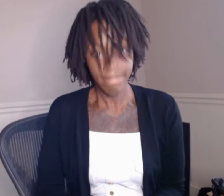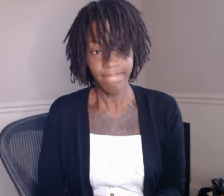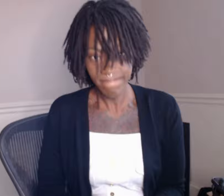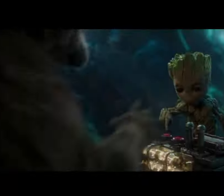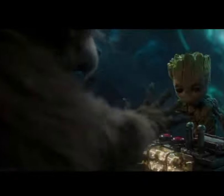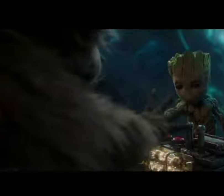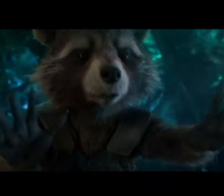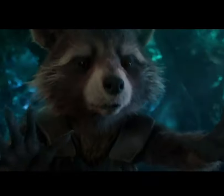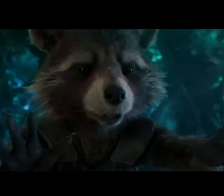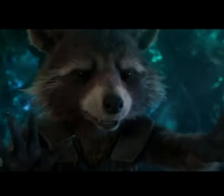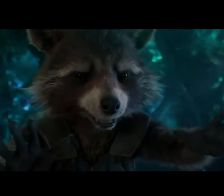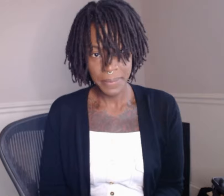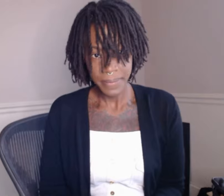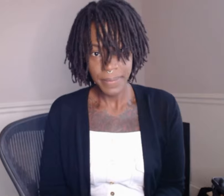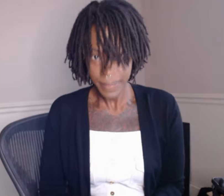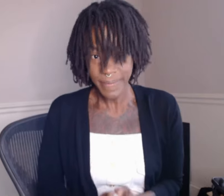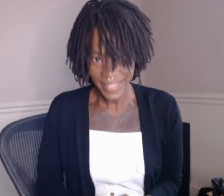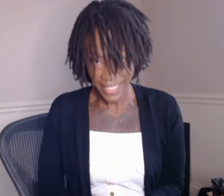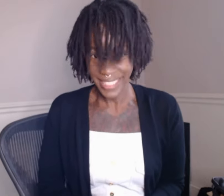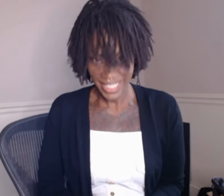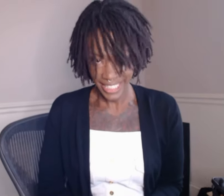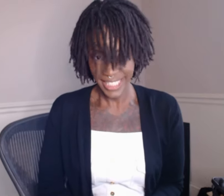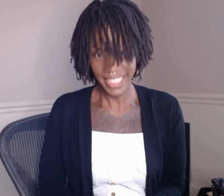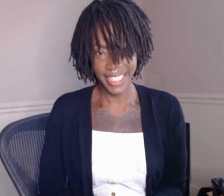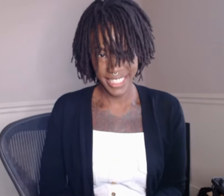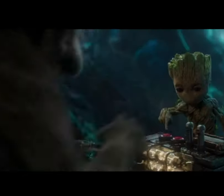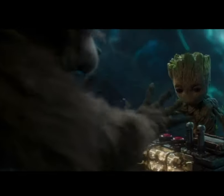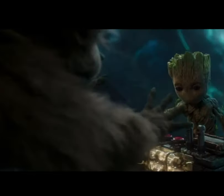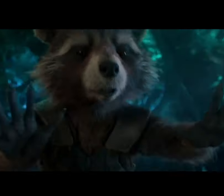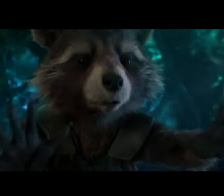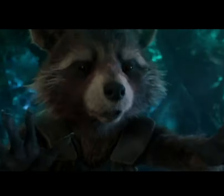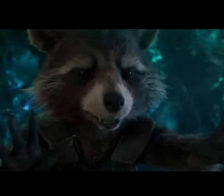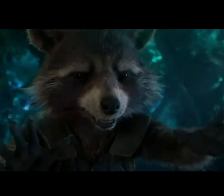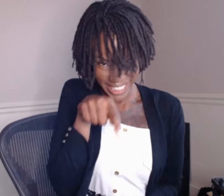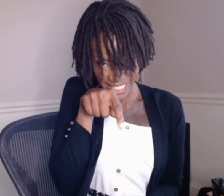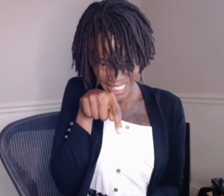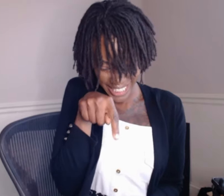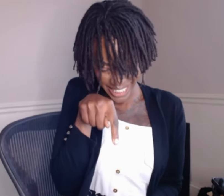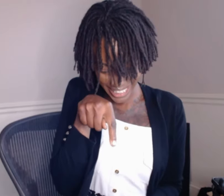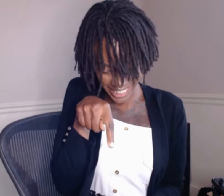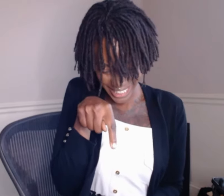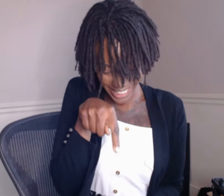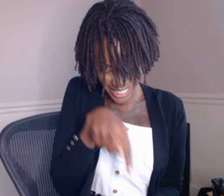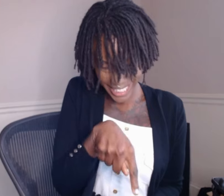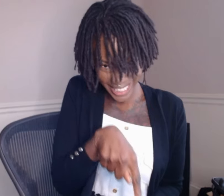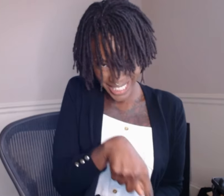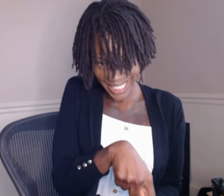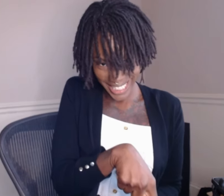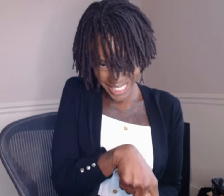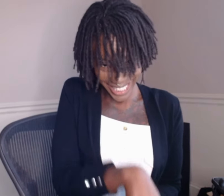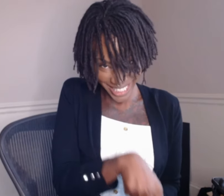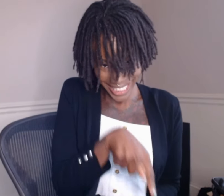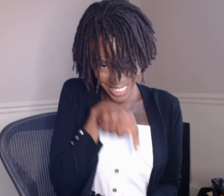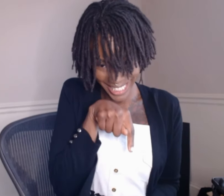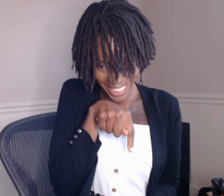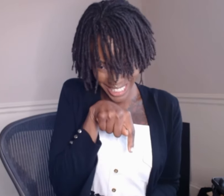Now! Now! Now!